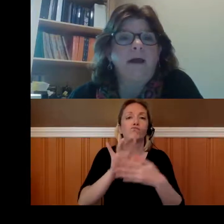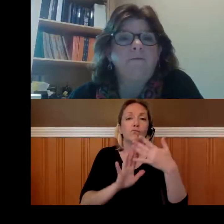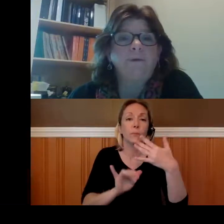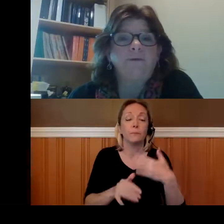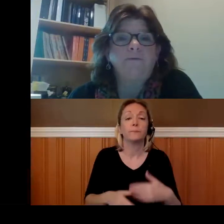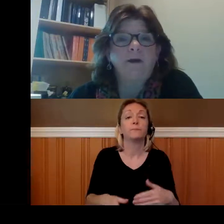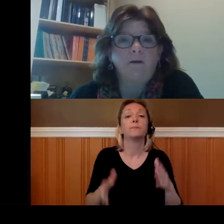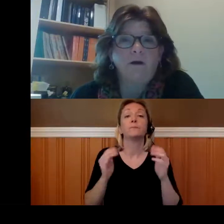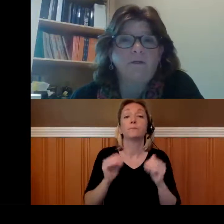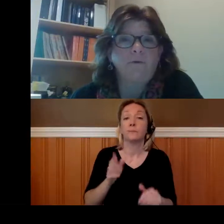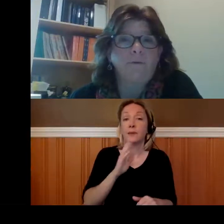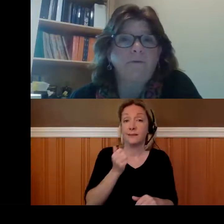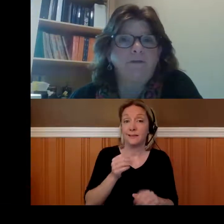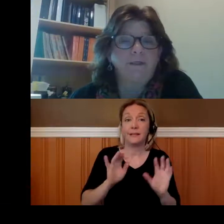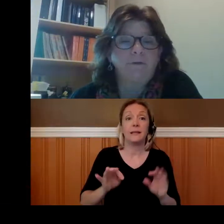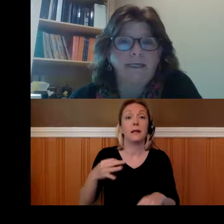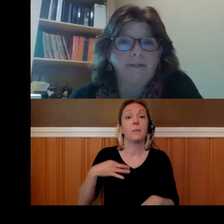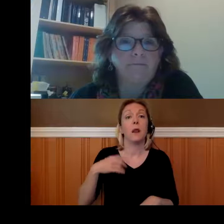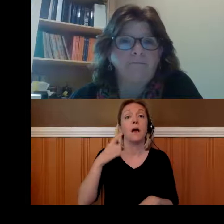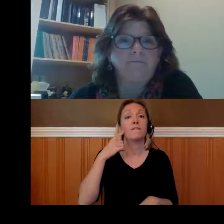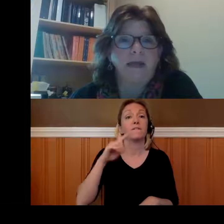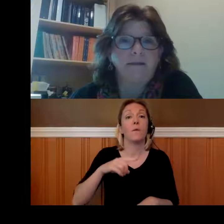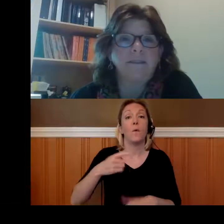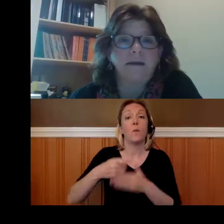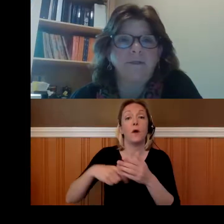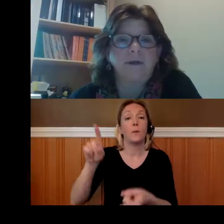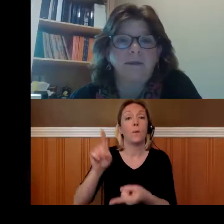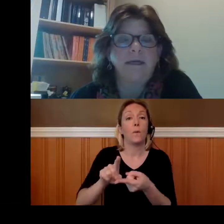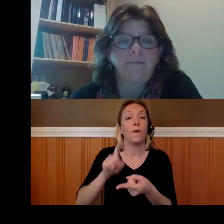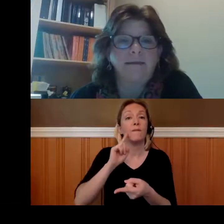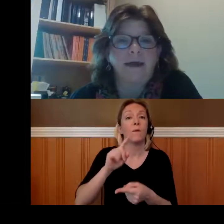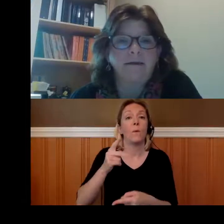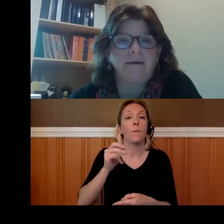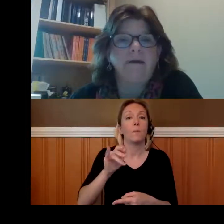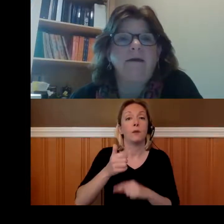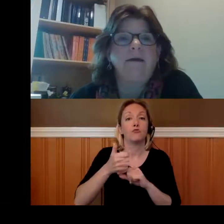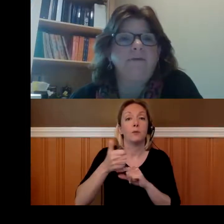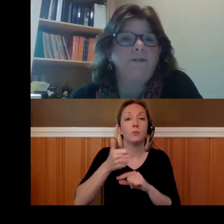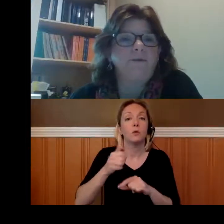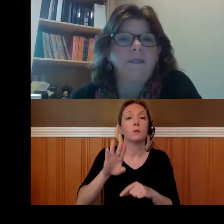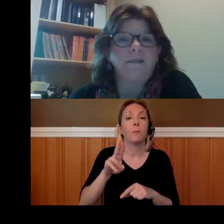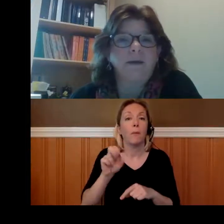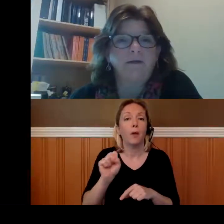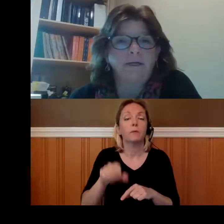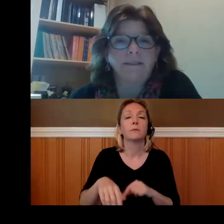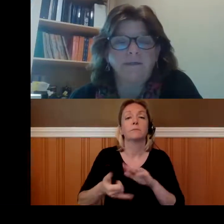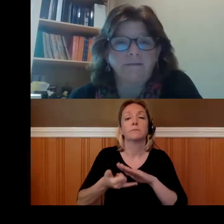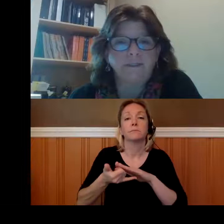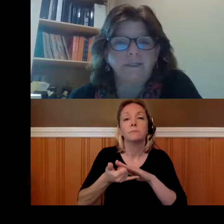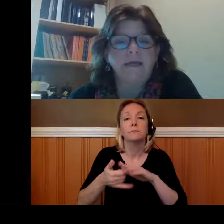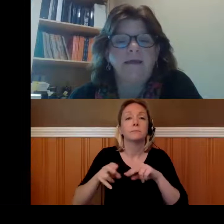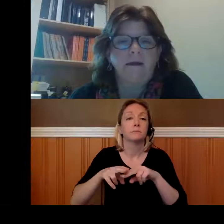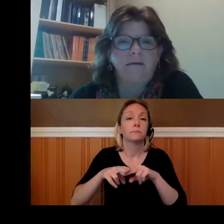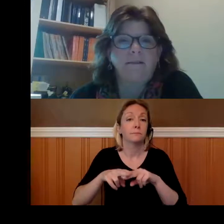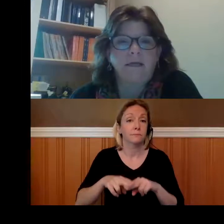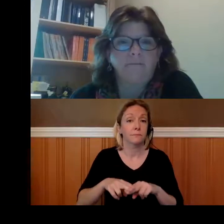reduced fare cards with public transportation. Now's the time to start thinking about that. If a student needs paratransit services, now's